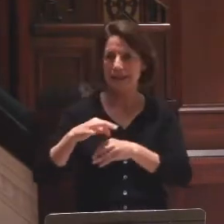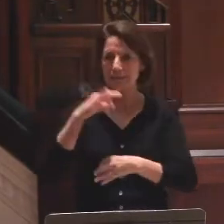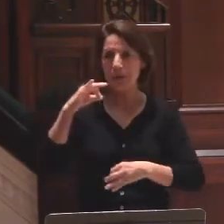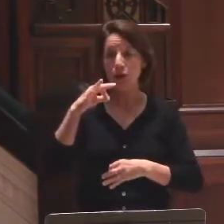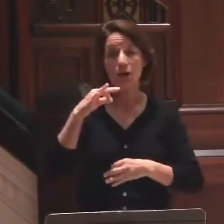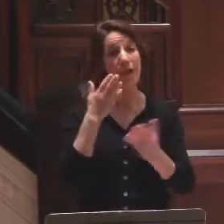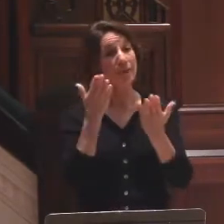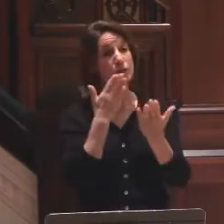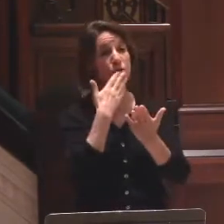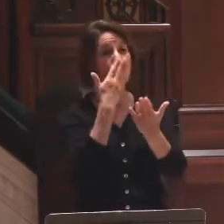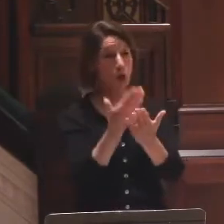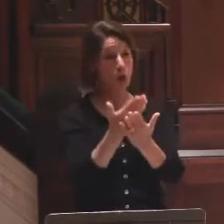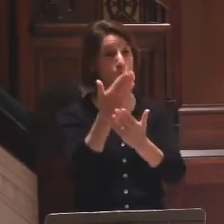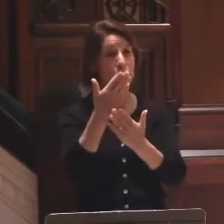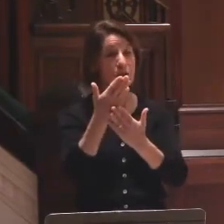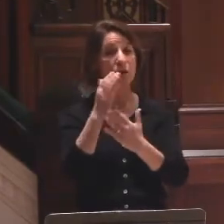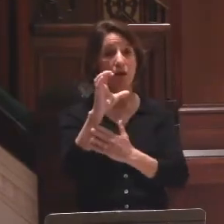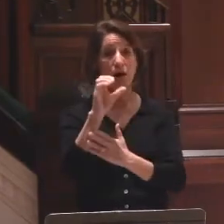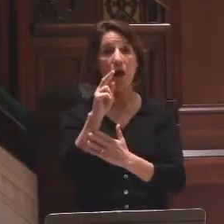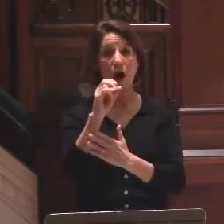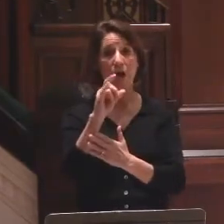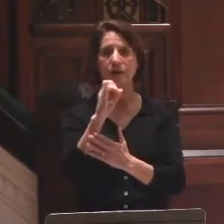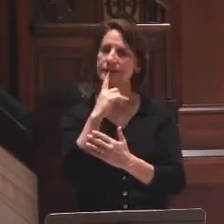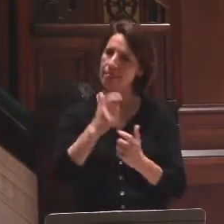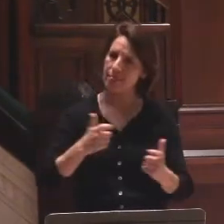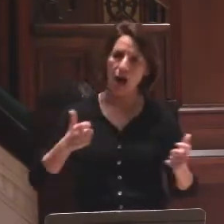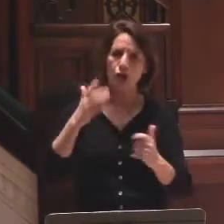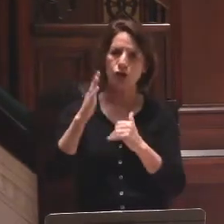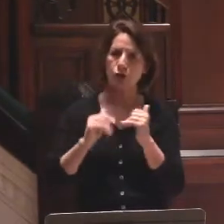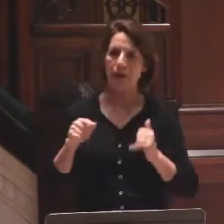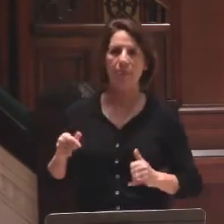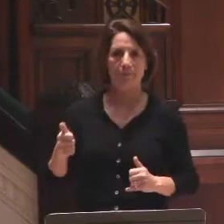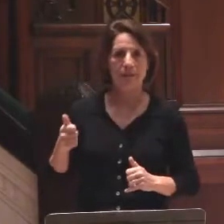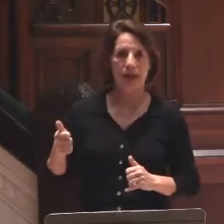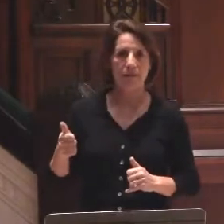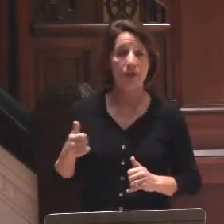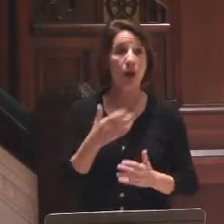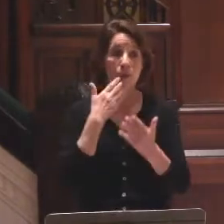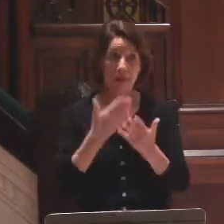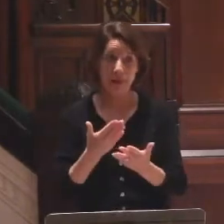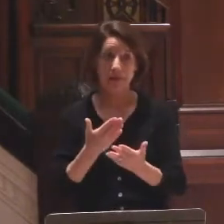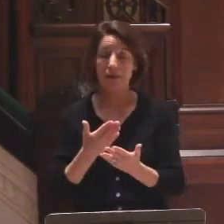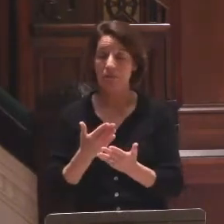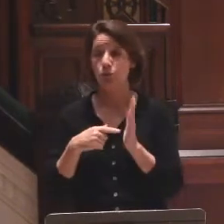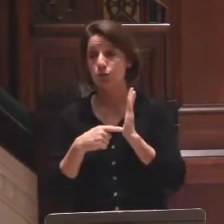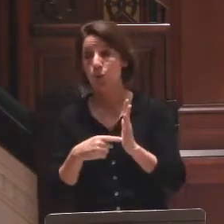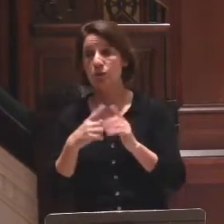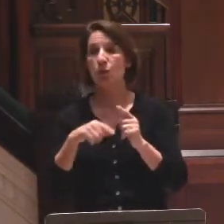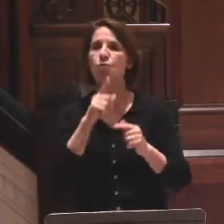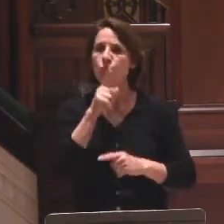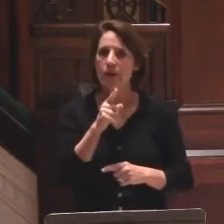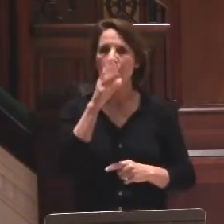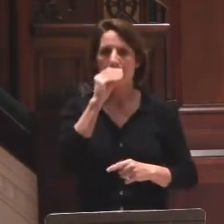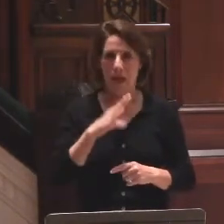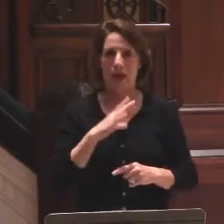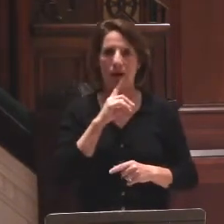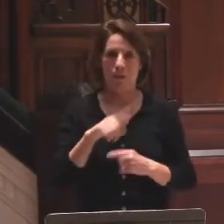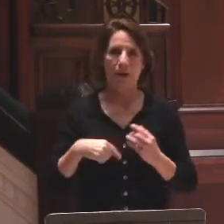a good cause much larger than themselves. And we thank them for showing us what real men are all about.